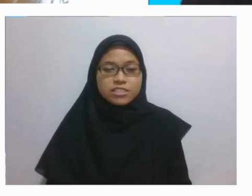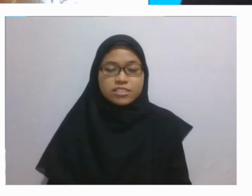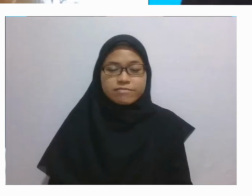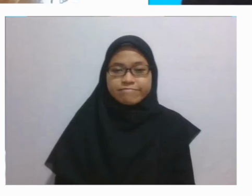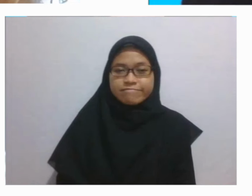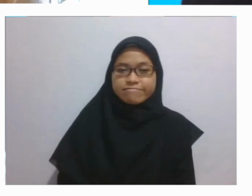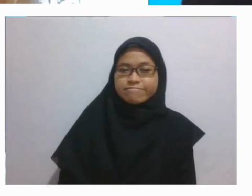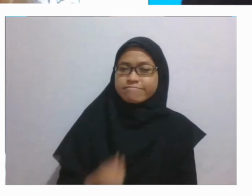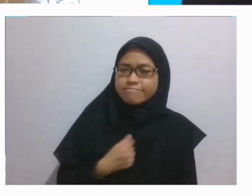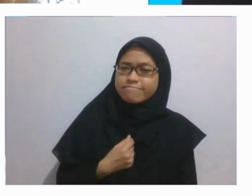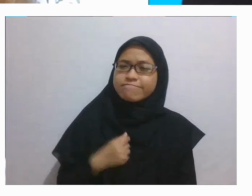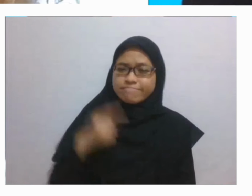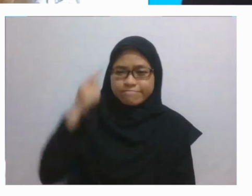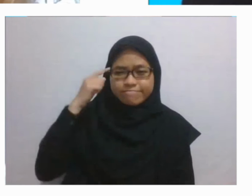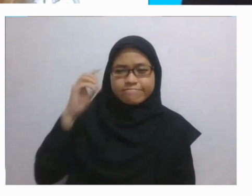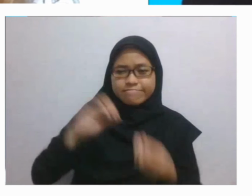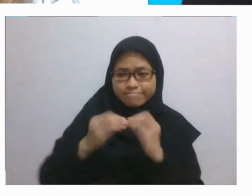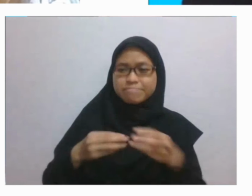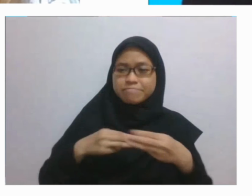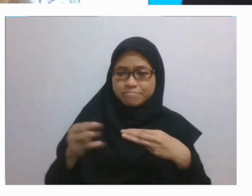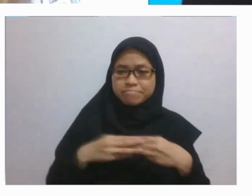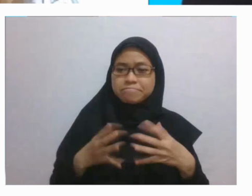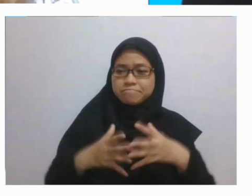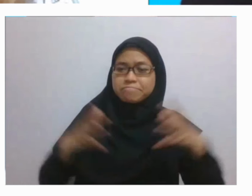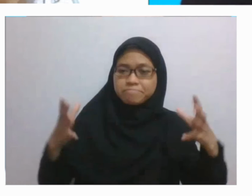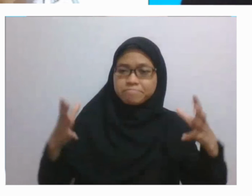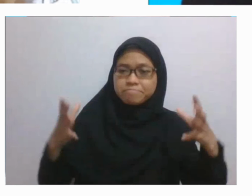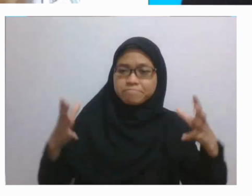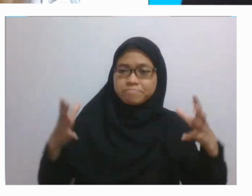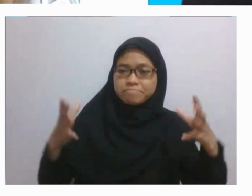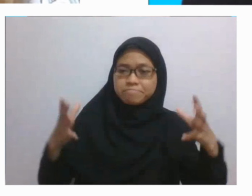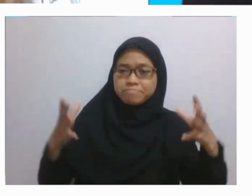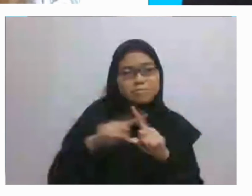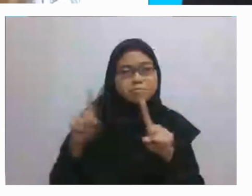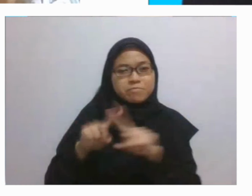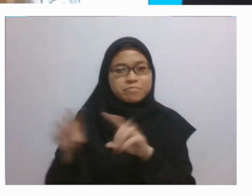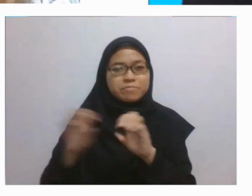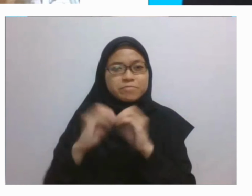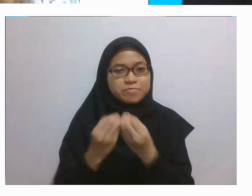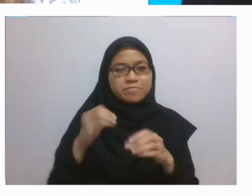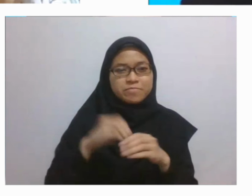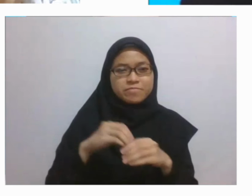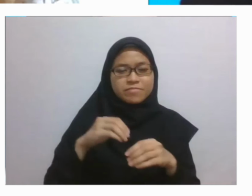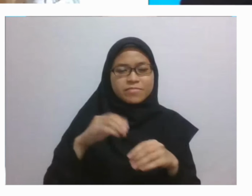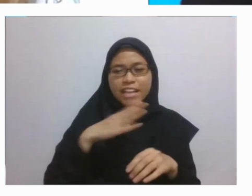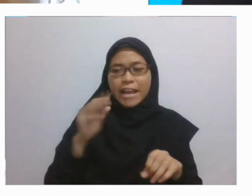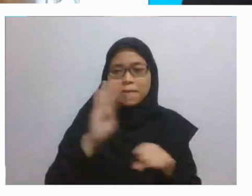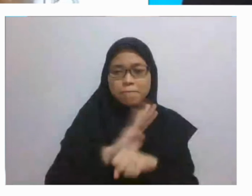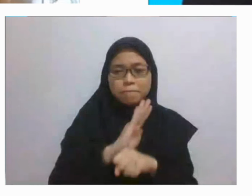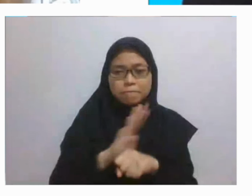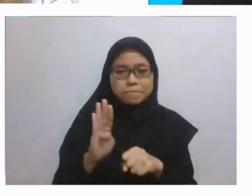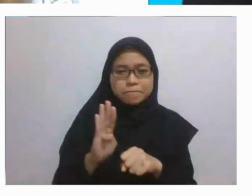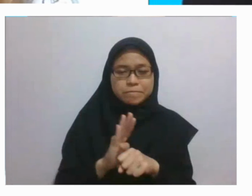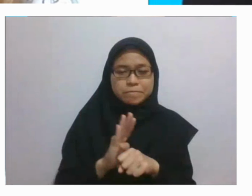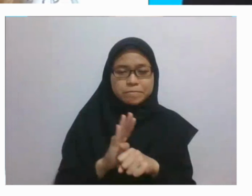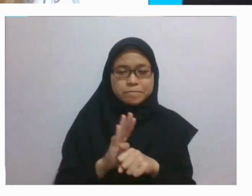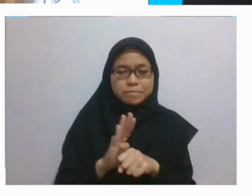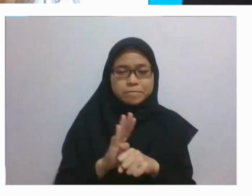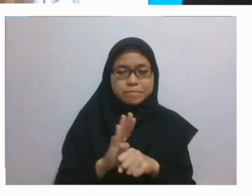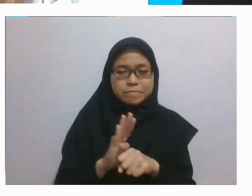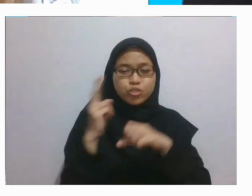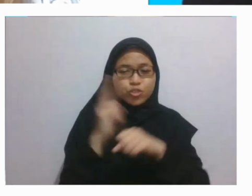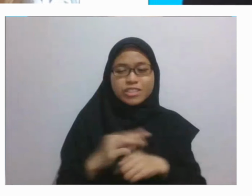Yeah, I think numbers do matter a lot for a lot of different organizations and businesses. You know, it is in the end the bottom